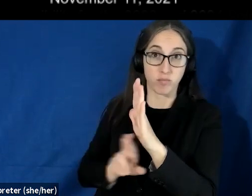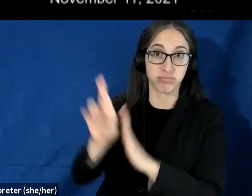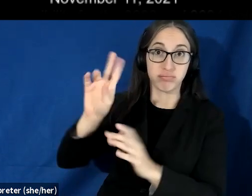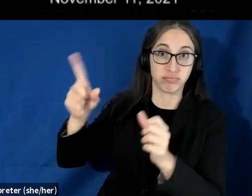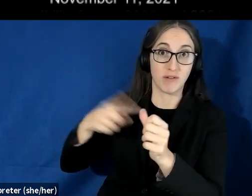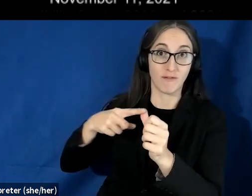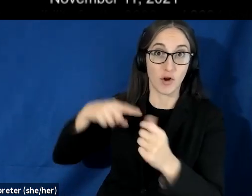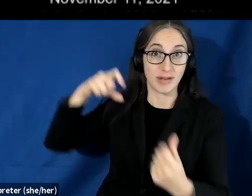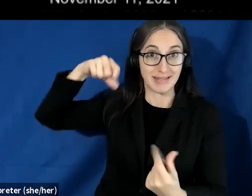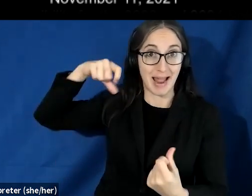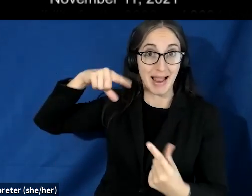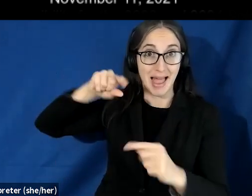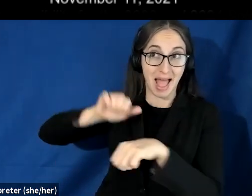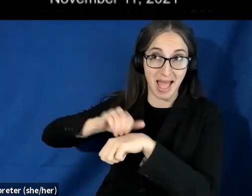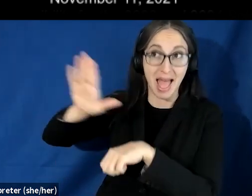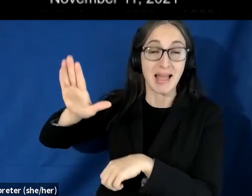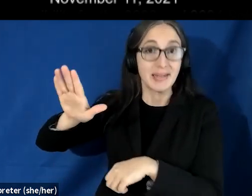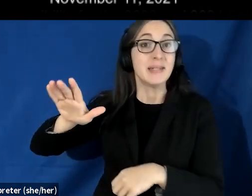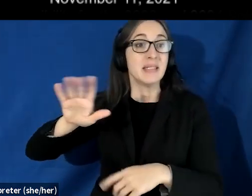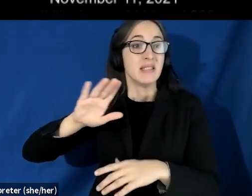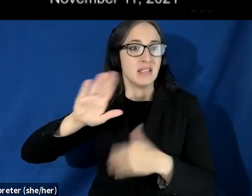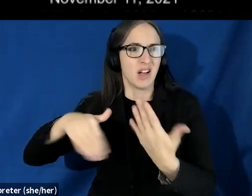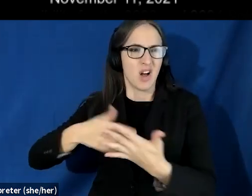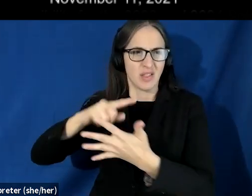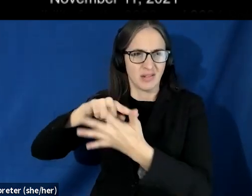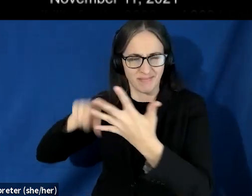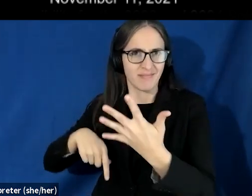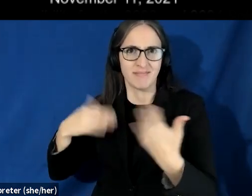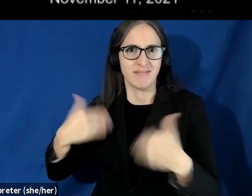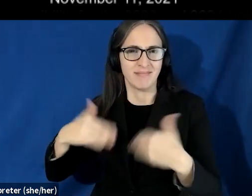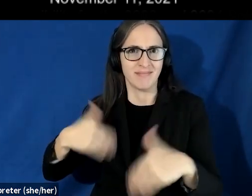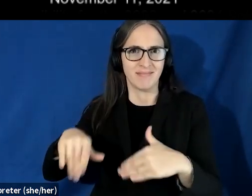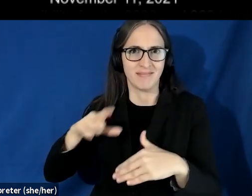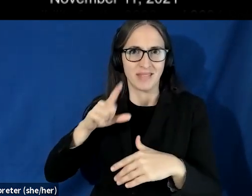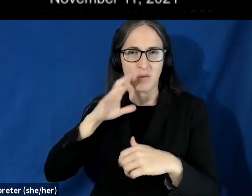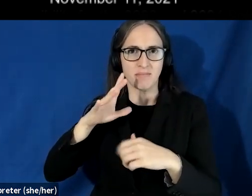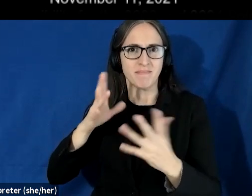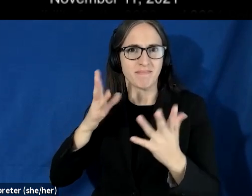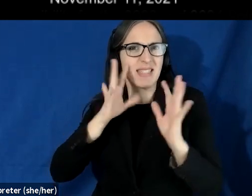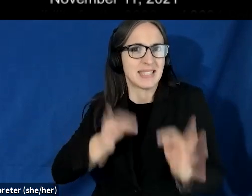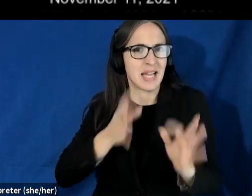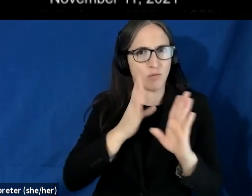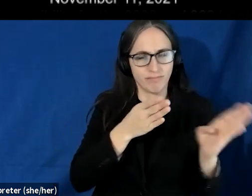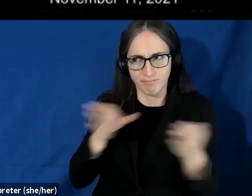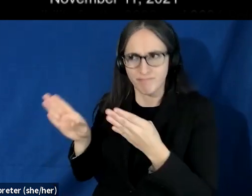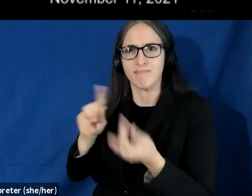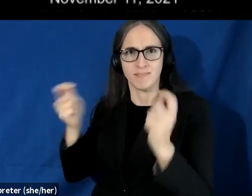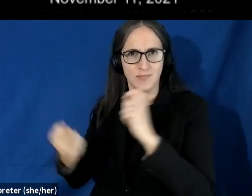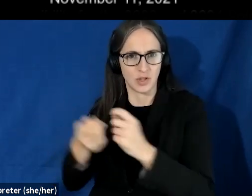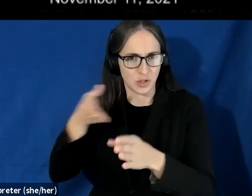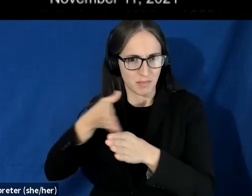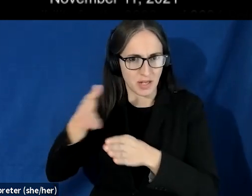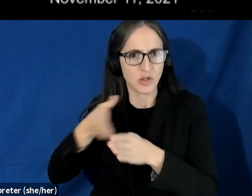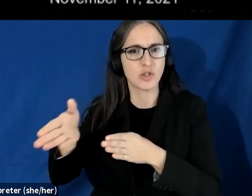things. And all these could drive me crazy about space tech. And I decided to change my major and study space engineering in